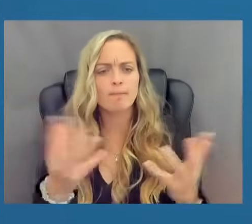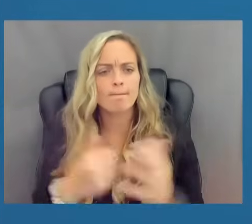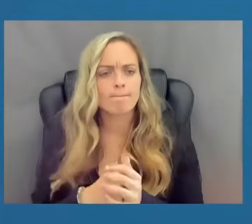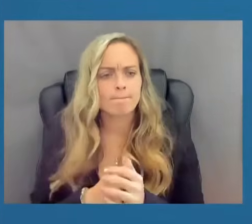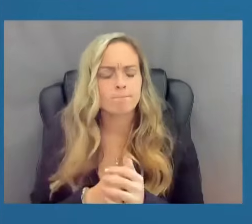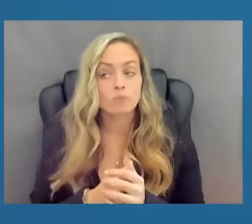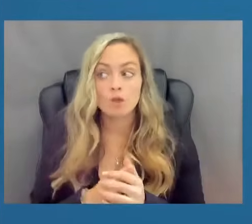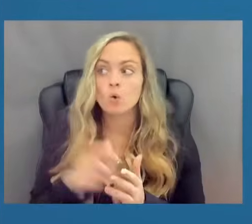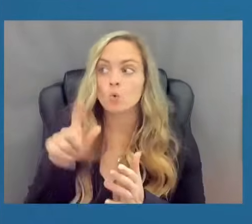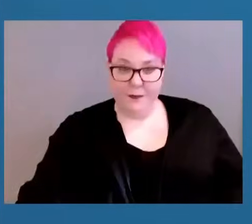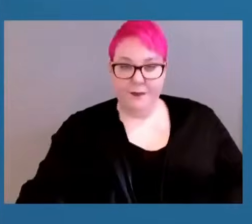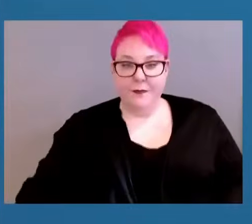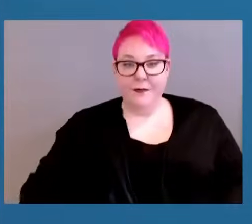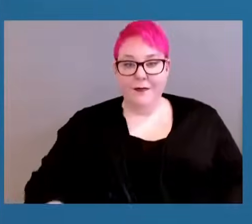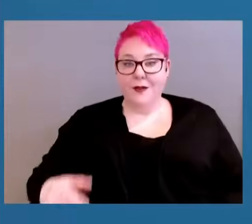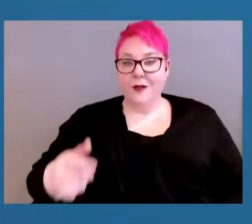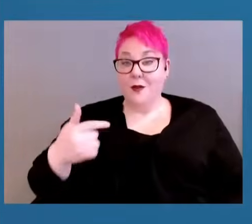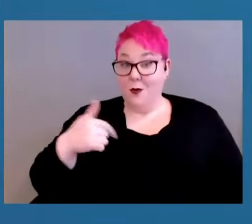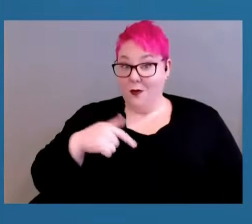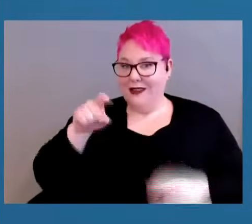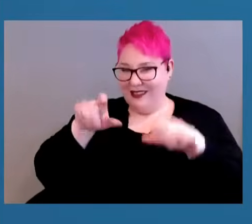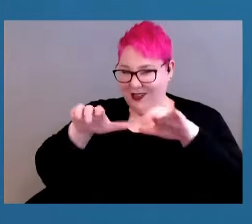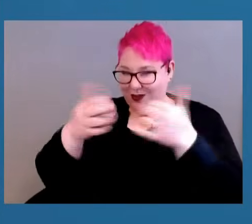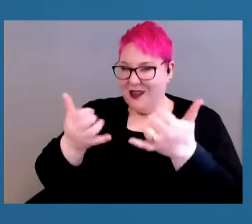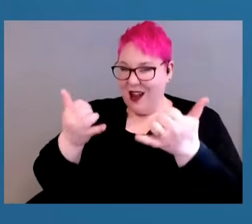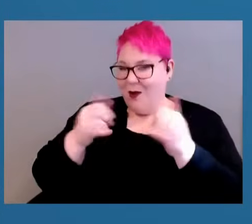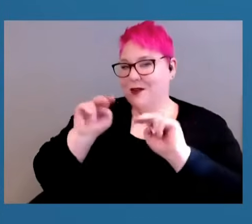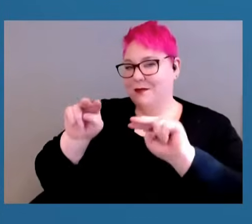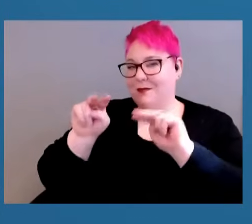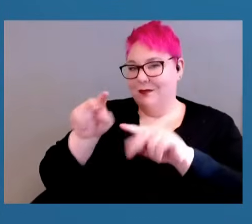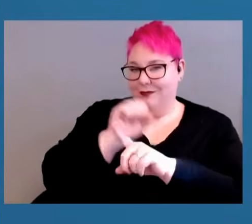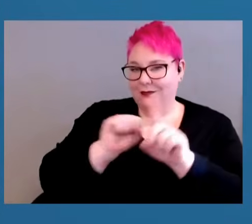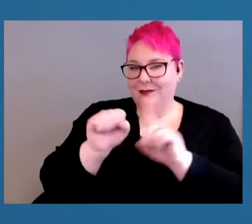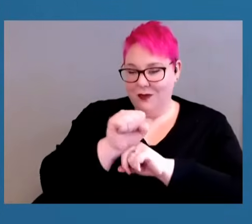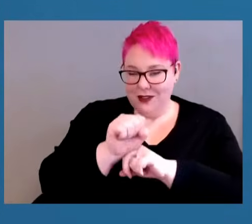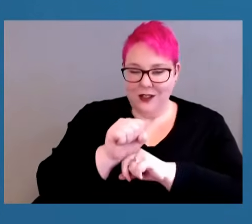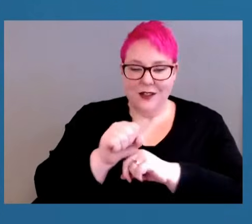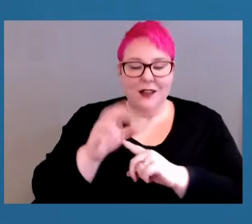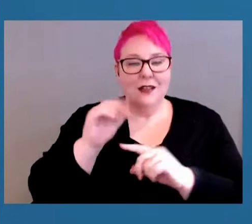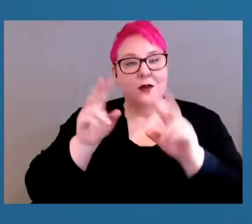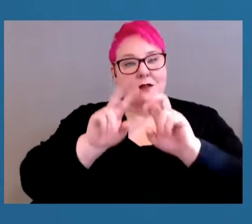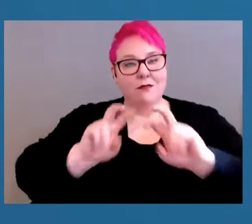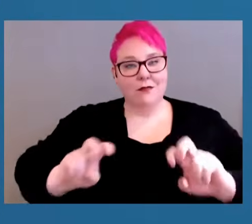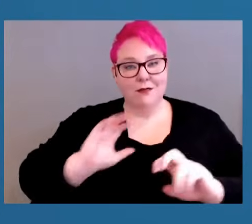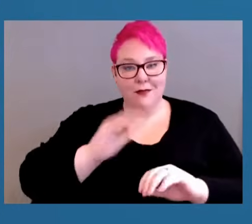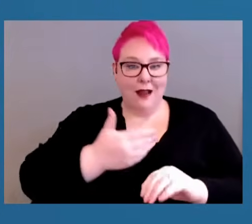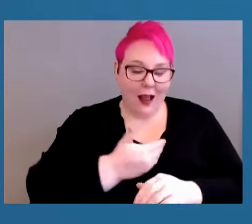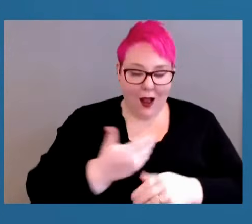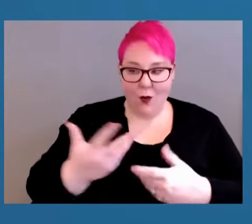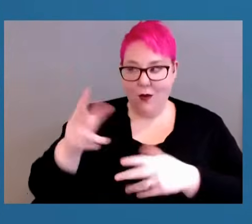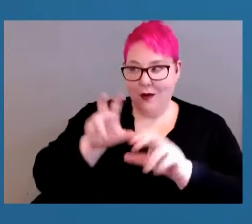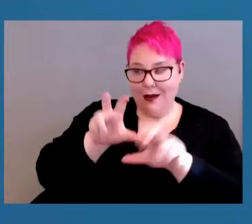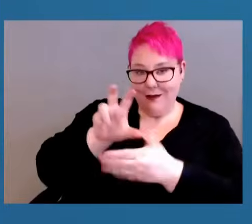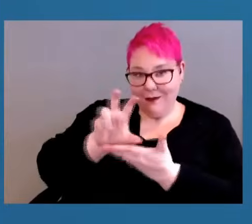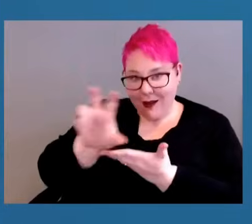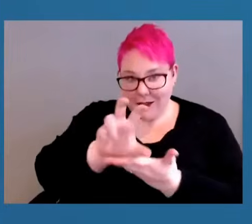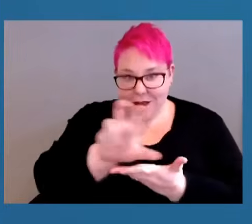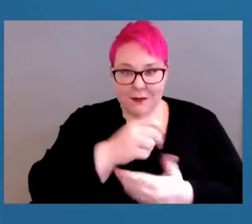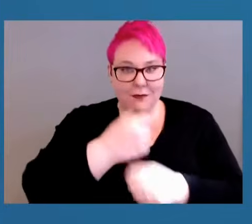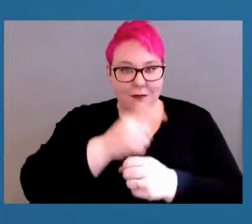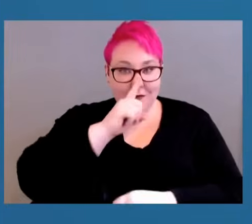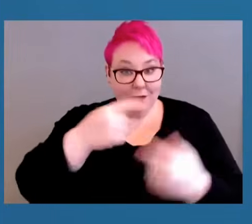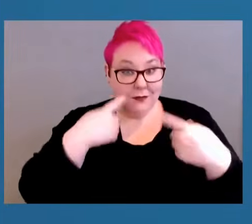What we need to do now is monitor the situation and to assess our investments, make sure they're working, and where we're